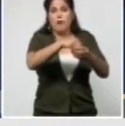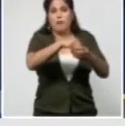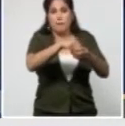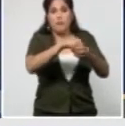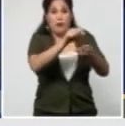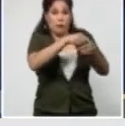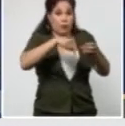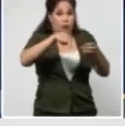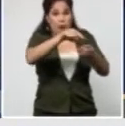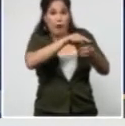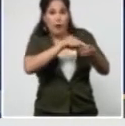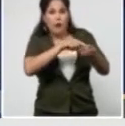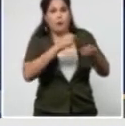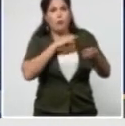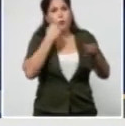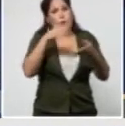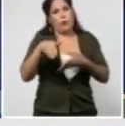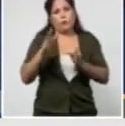whom